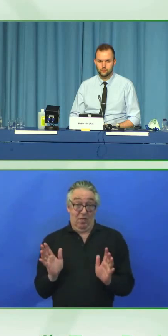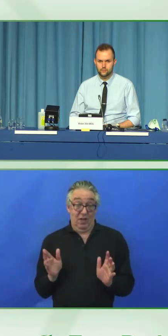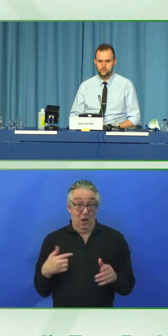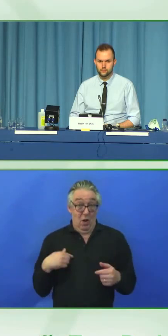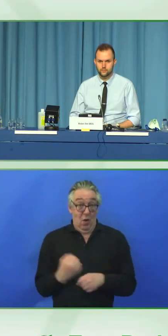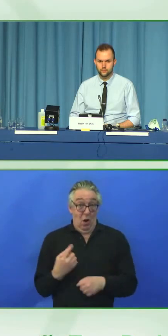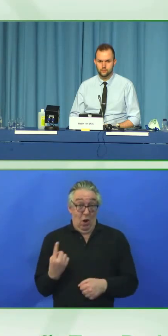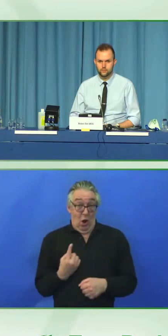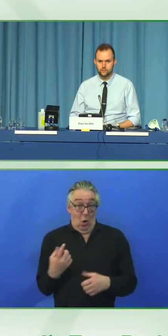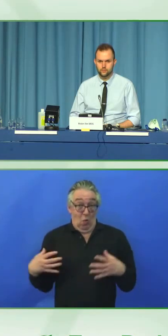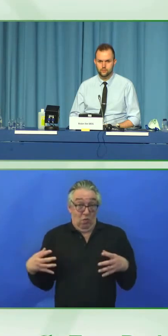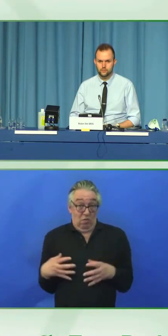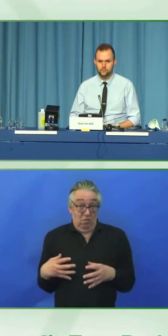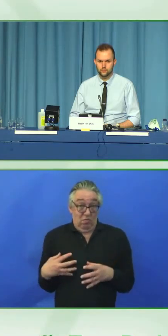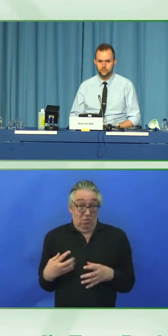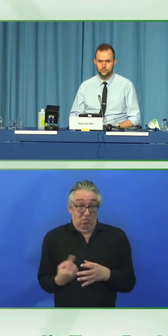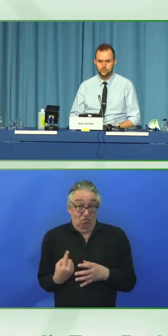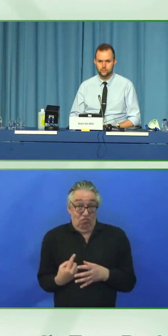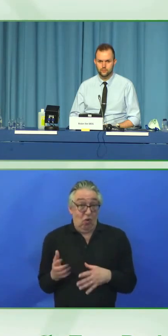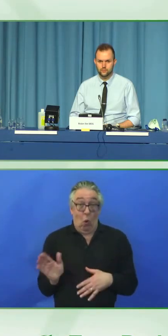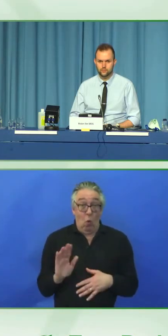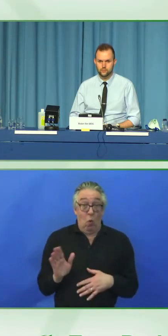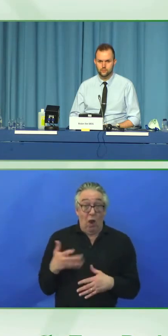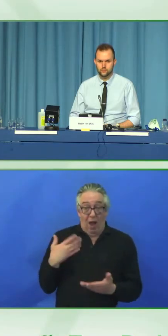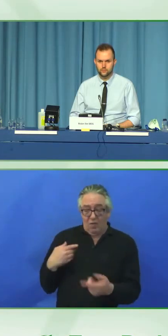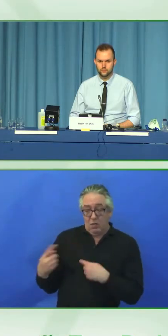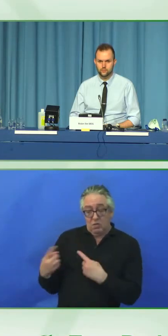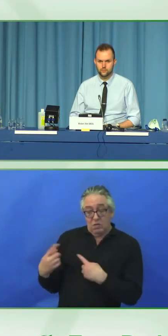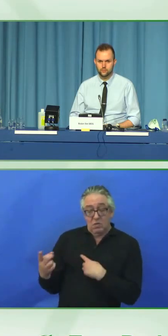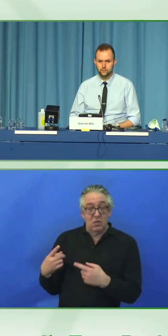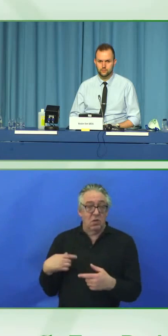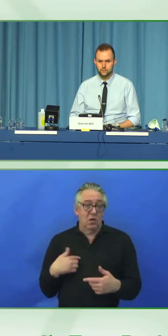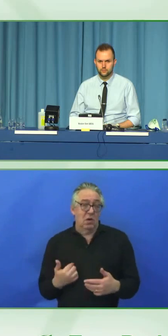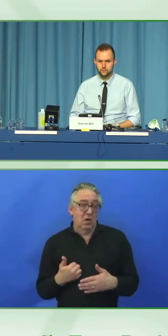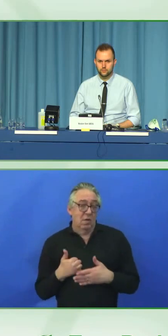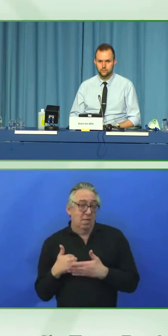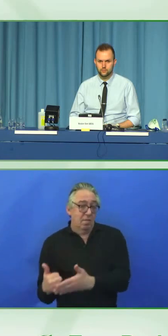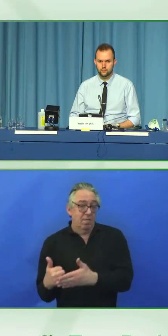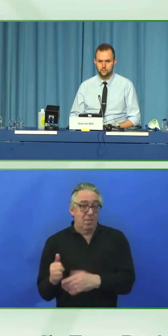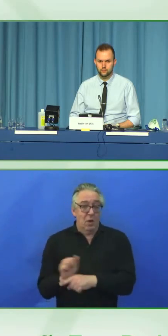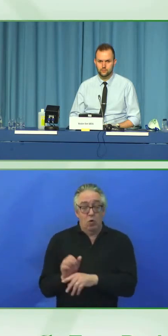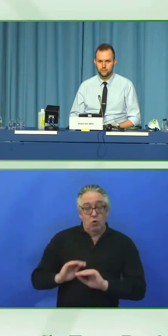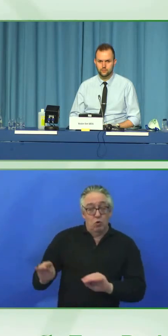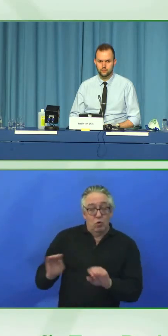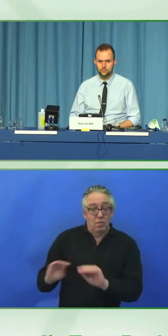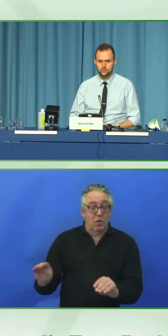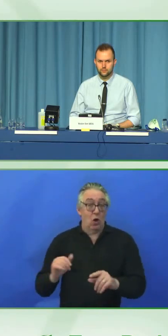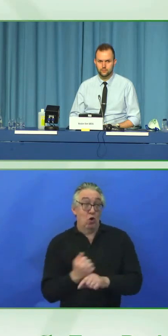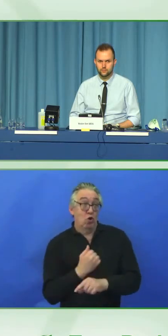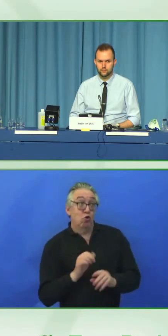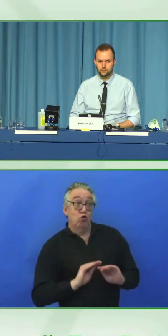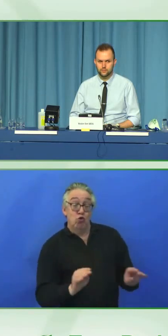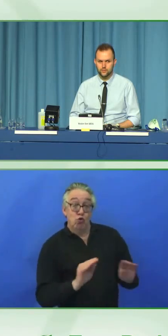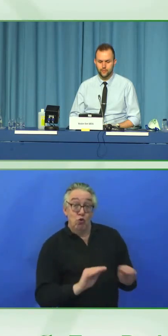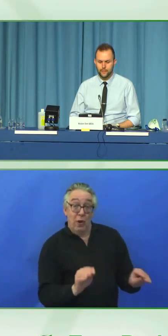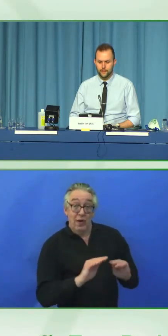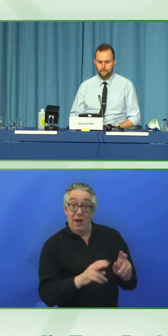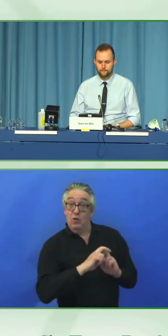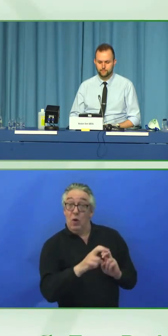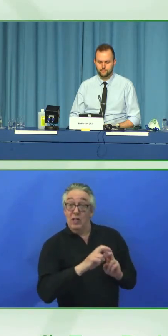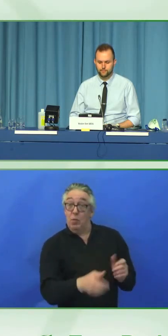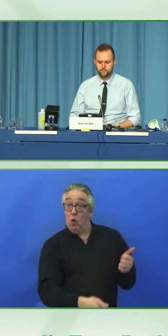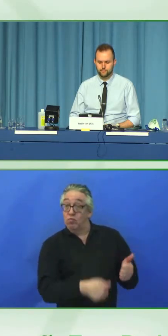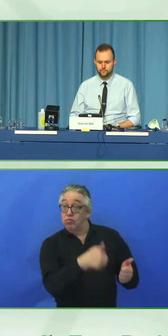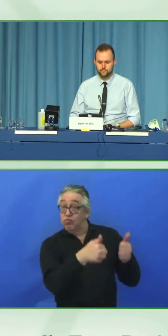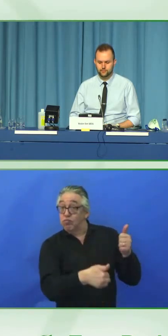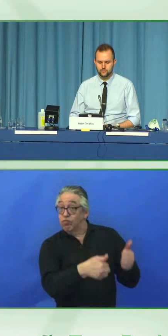change. You know, we support training to upskill our colleagues across the Transport Authority and help ensure that everybody understands the importance